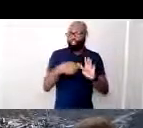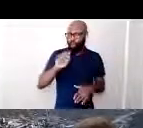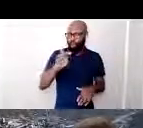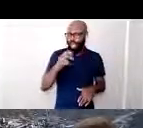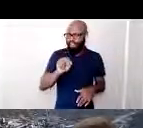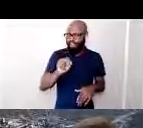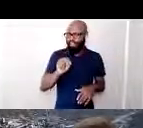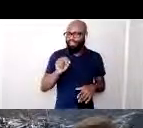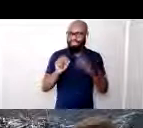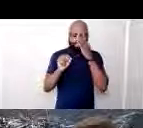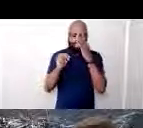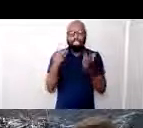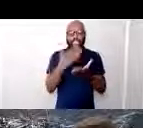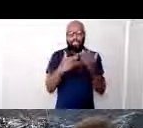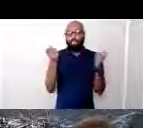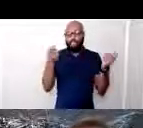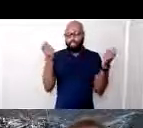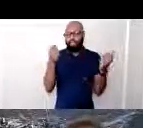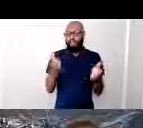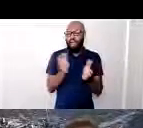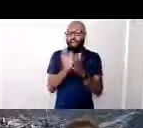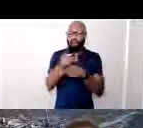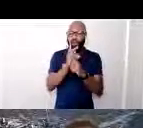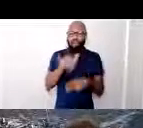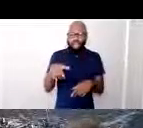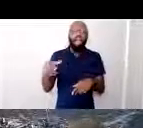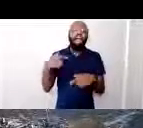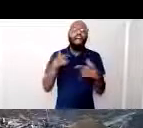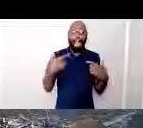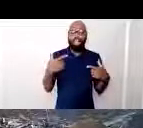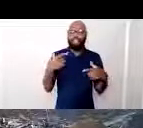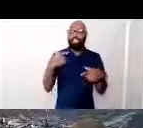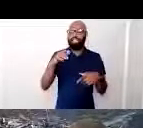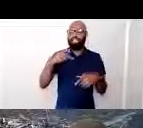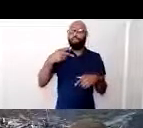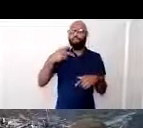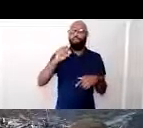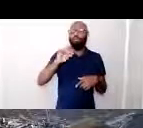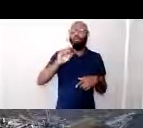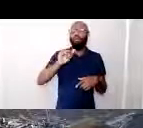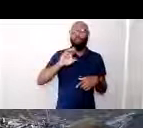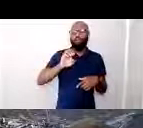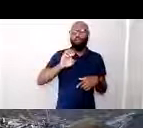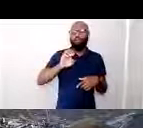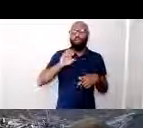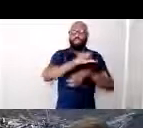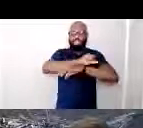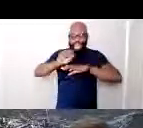wagon, which is our large portable stage with, speaker setup and what have you. And so, there's cost for delivering the show